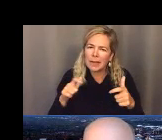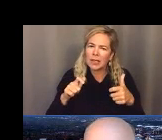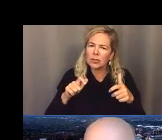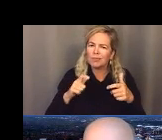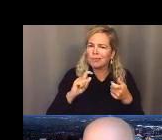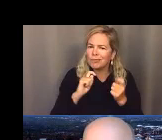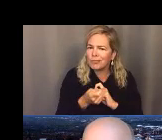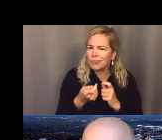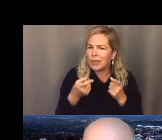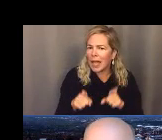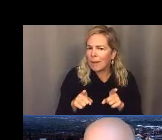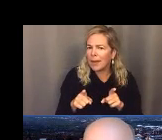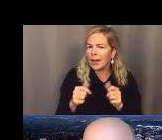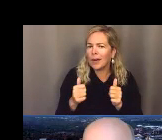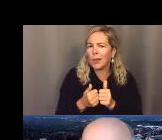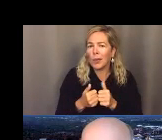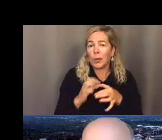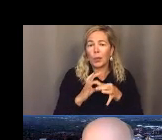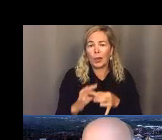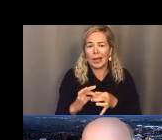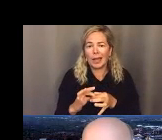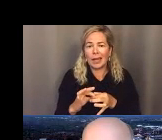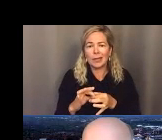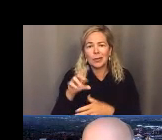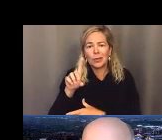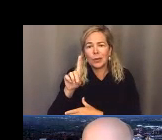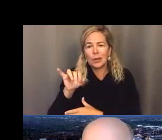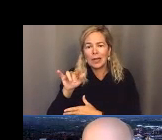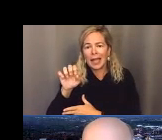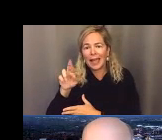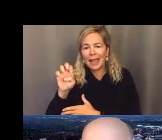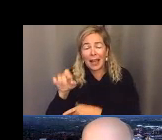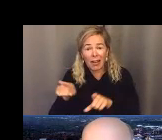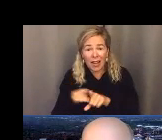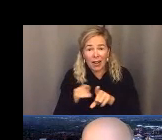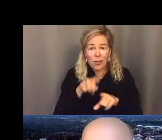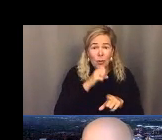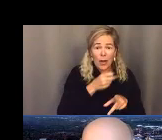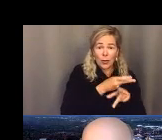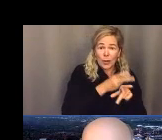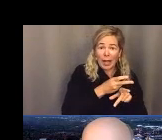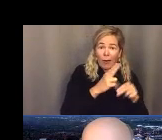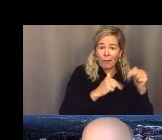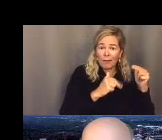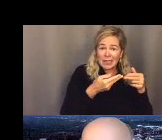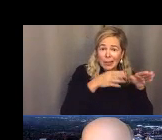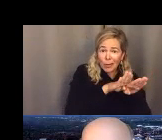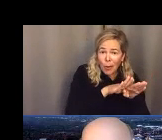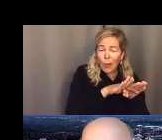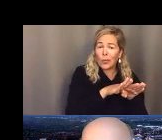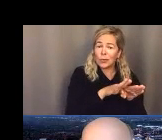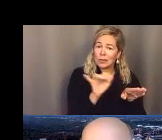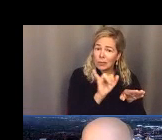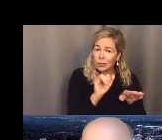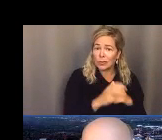with daycares being closed, and but also elder care facilities closed, and like and elder daycare and the like. So yeah,